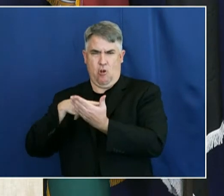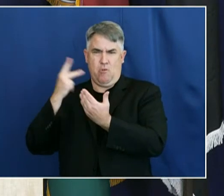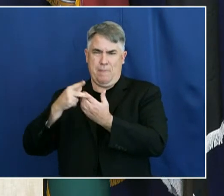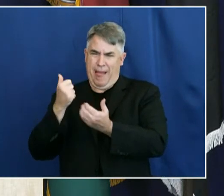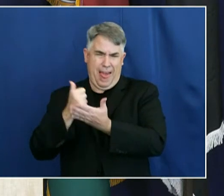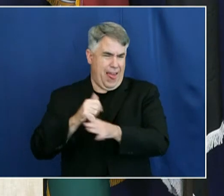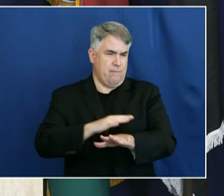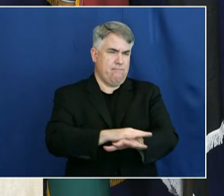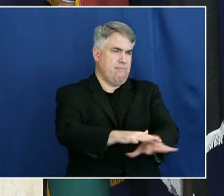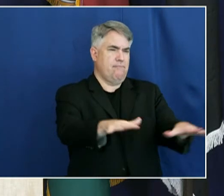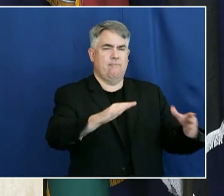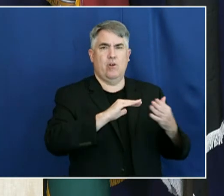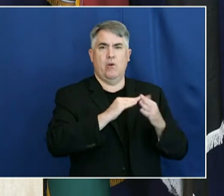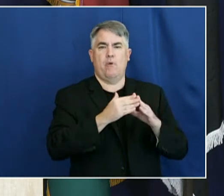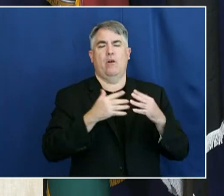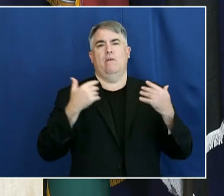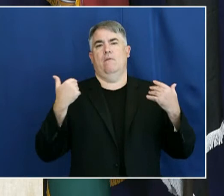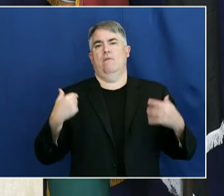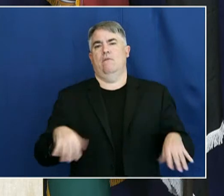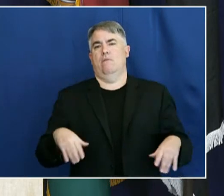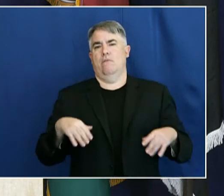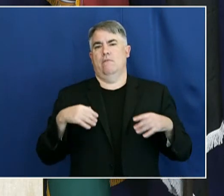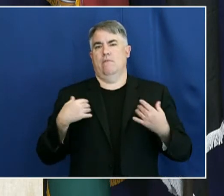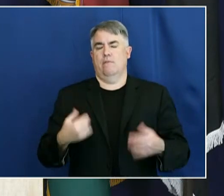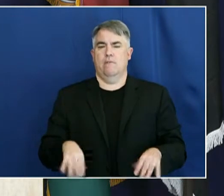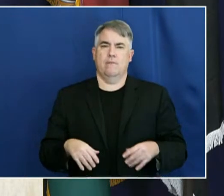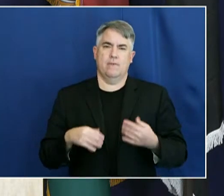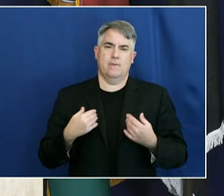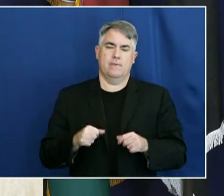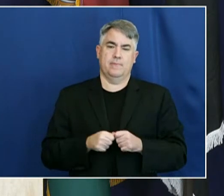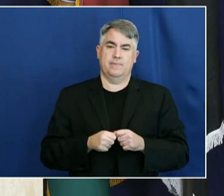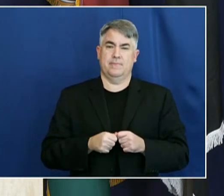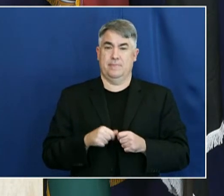The county as a whole actually has increased as well. We're at